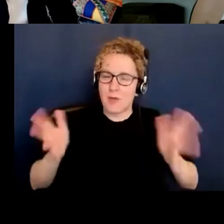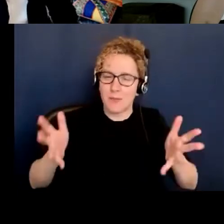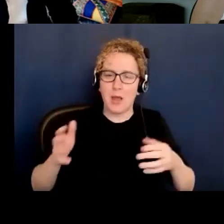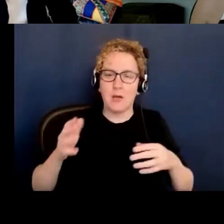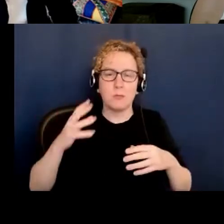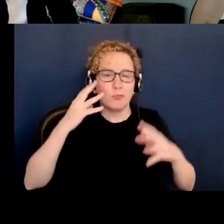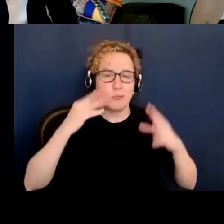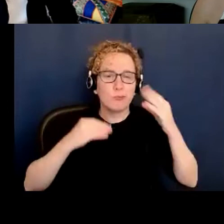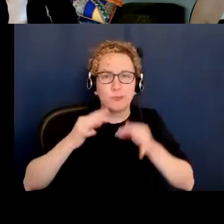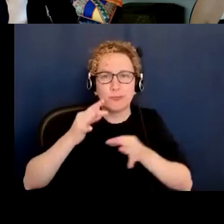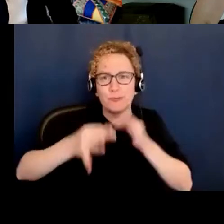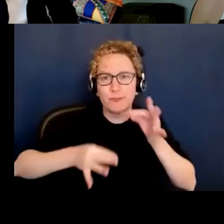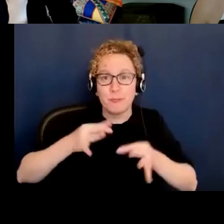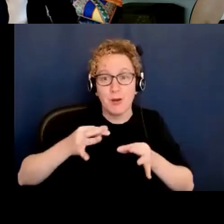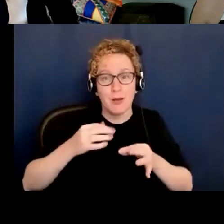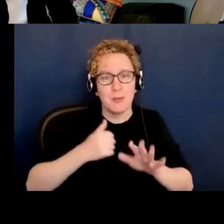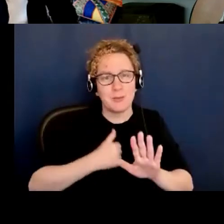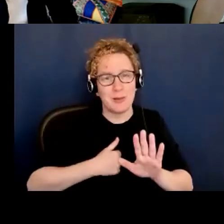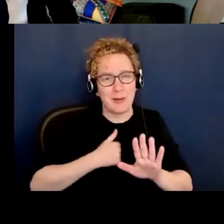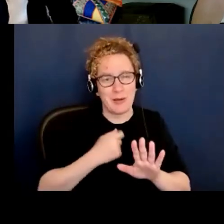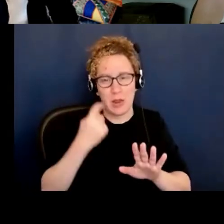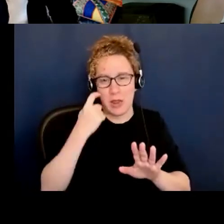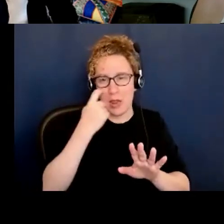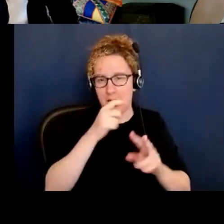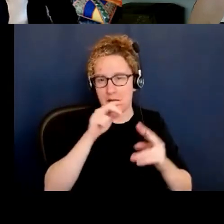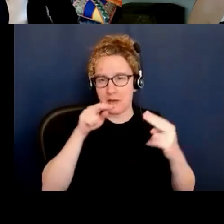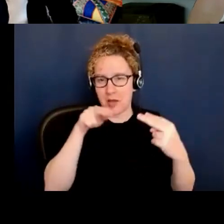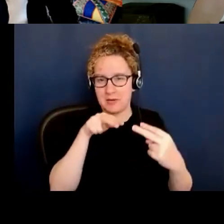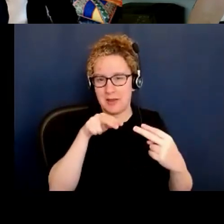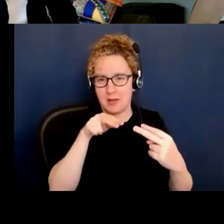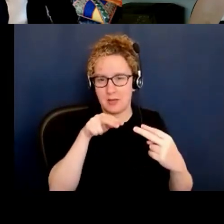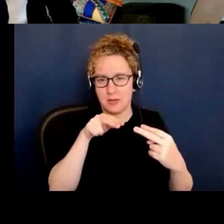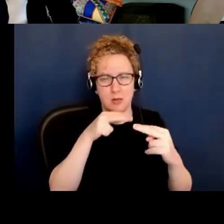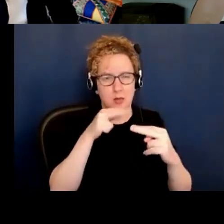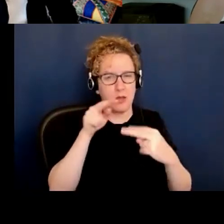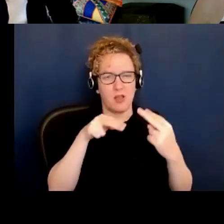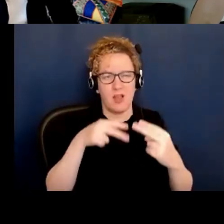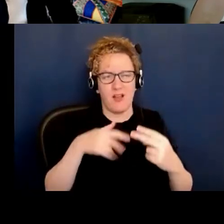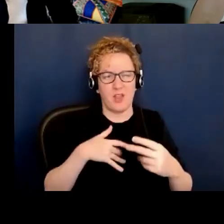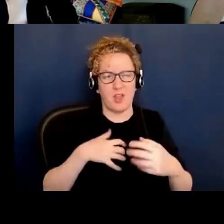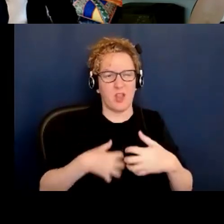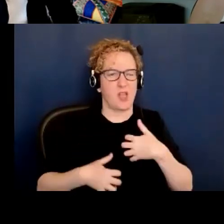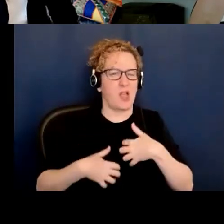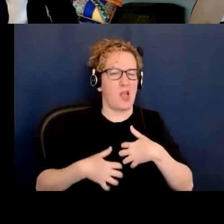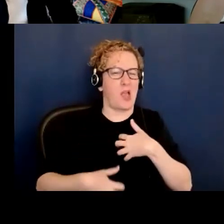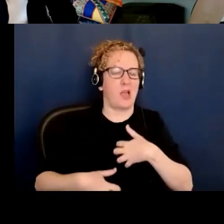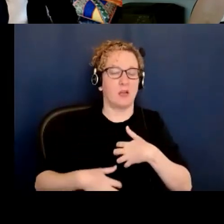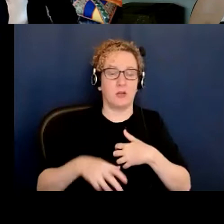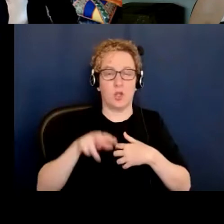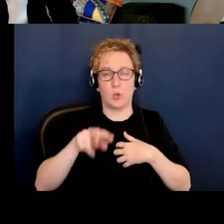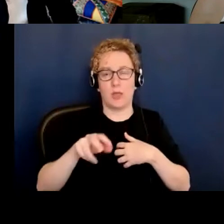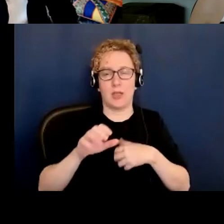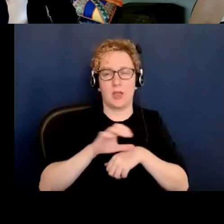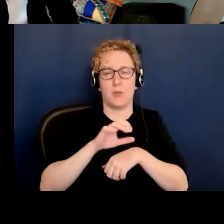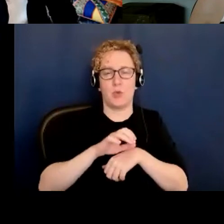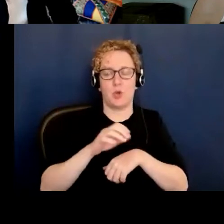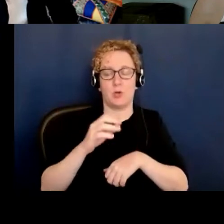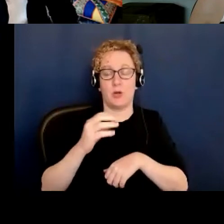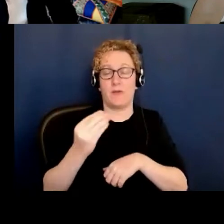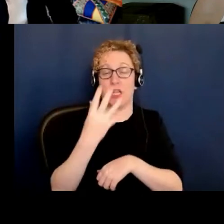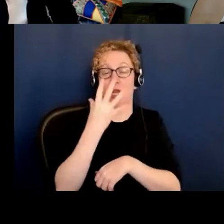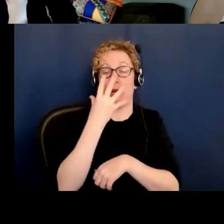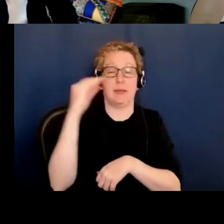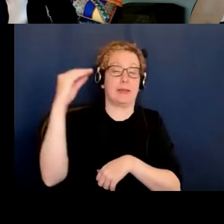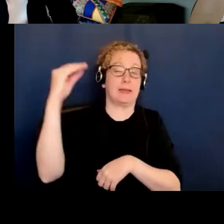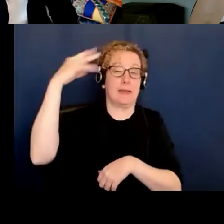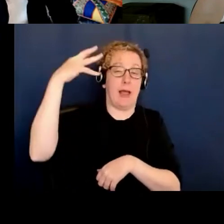exchanges. Apologize if my eye contact isn't quite on. I'm not feeling super well, and looking at my computer screen is like looking into the sun.